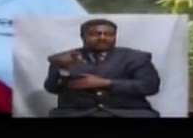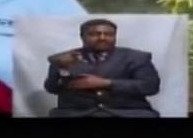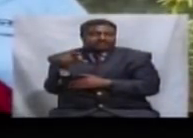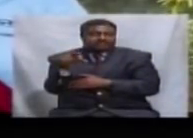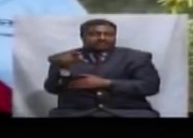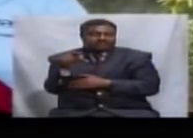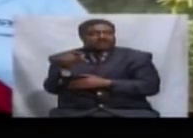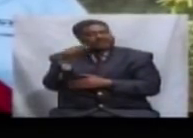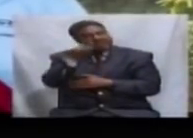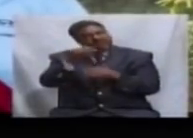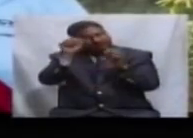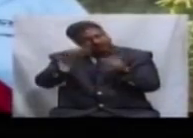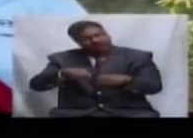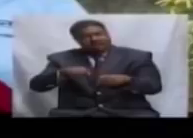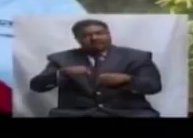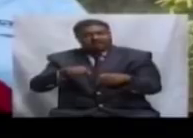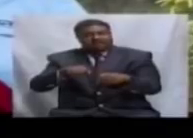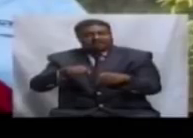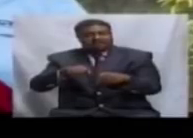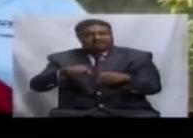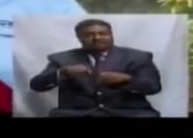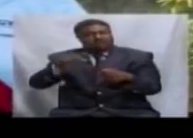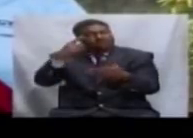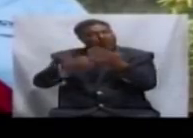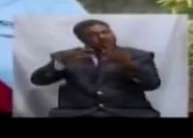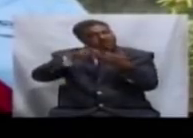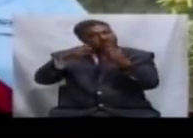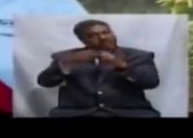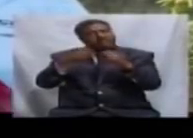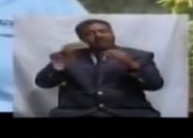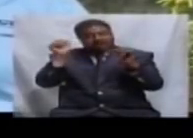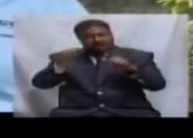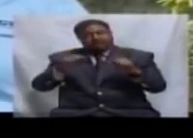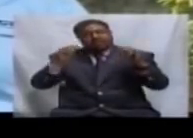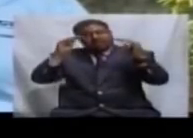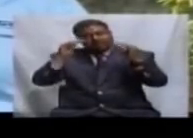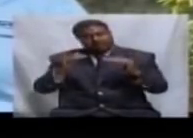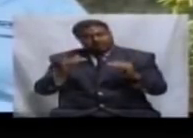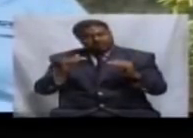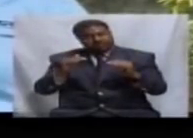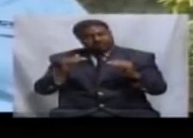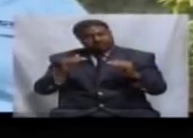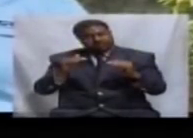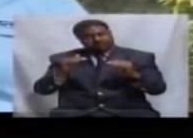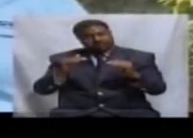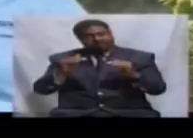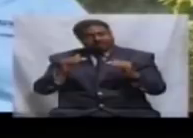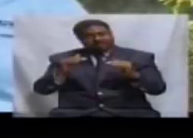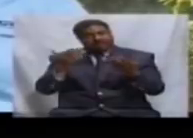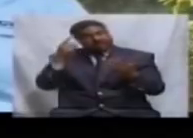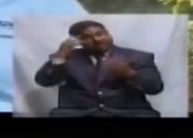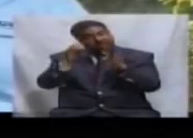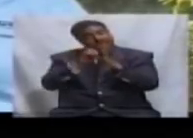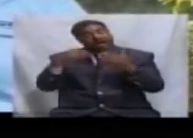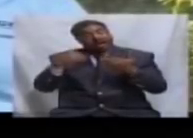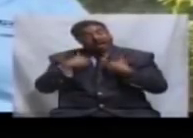the housing deficit problem in our country, especially that we also have a settlement in Kabwe that